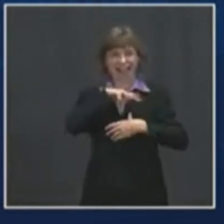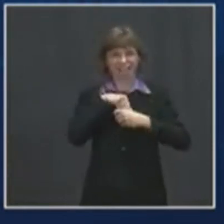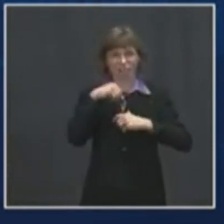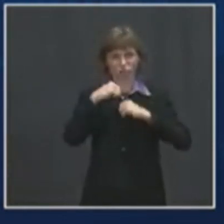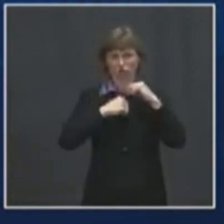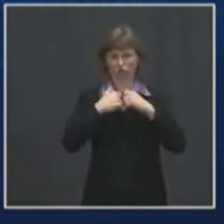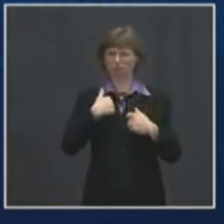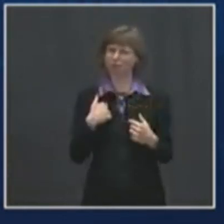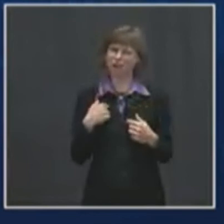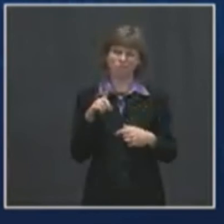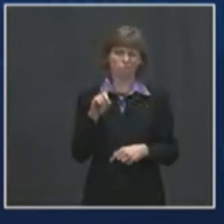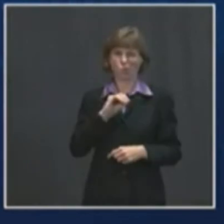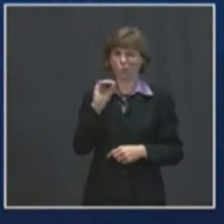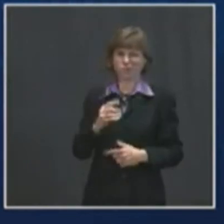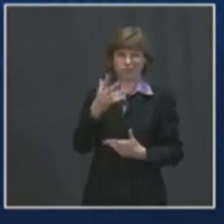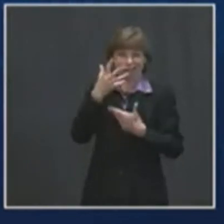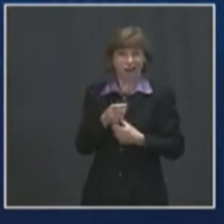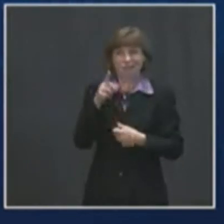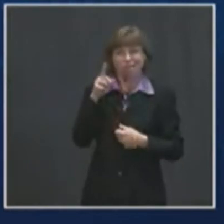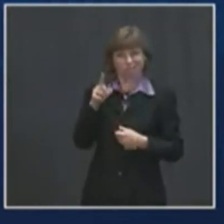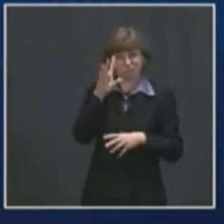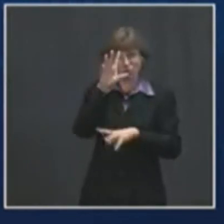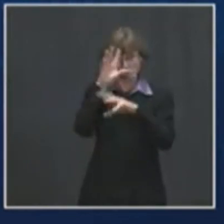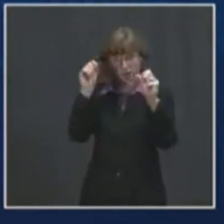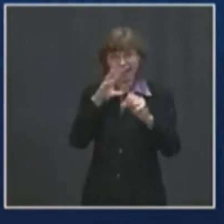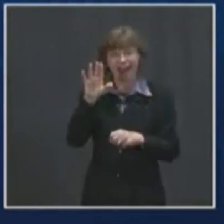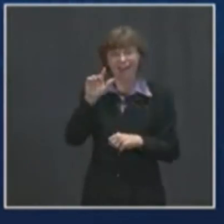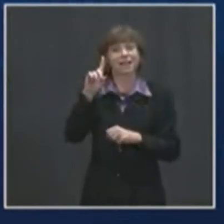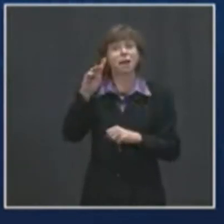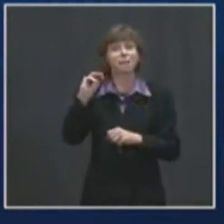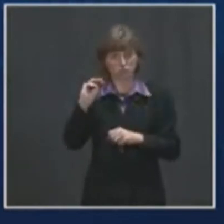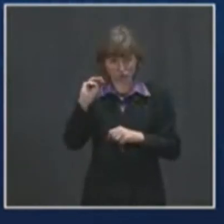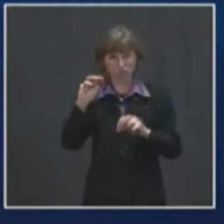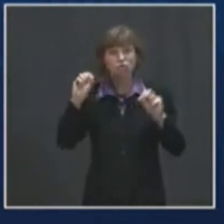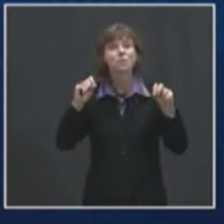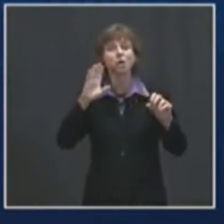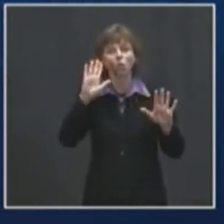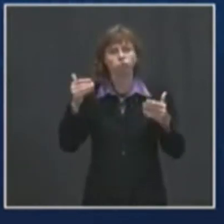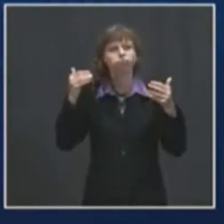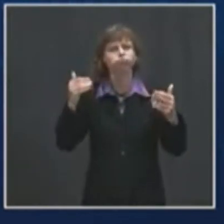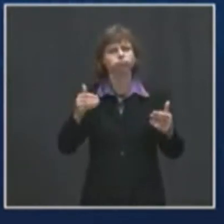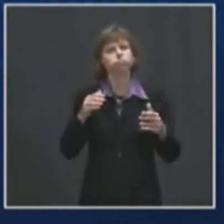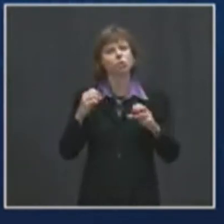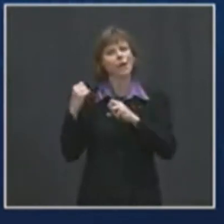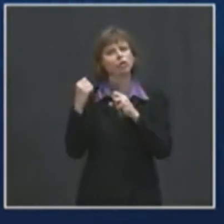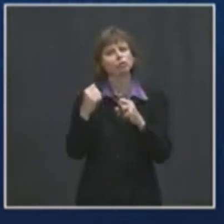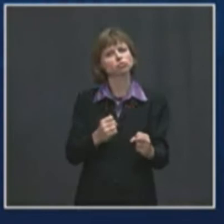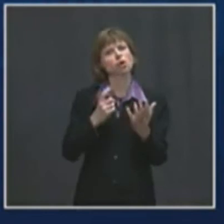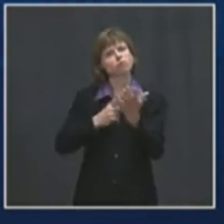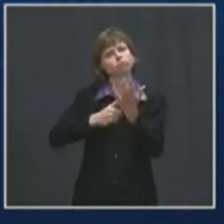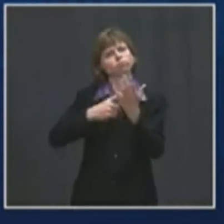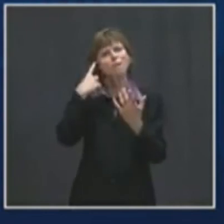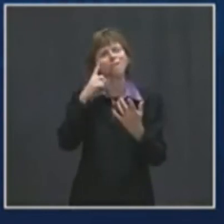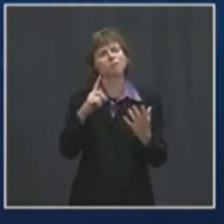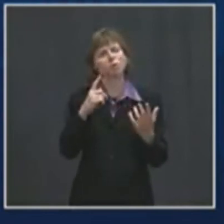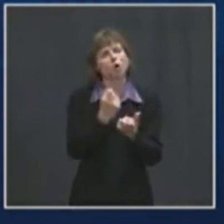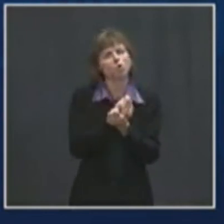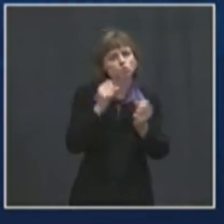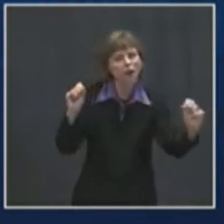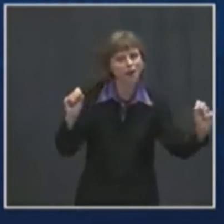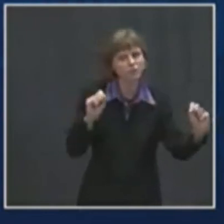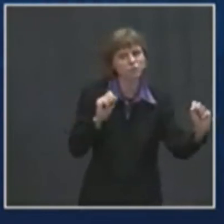this president and this administration's ability to go forth and make a strong case for rescue now, get